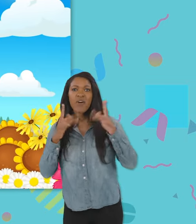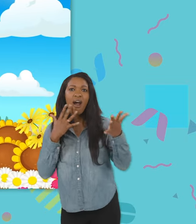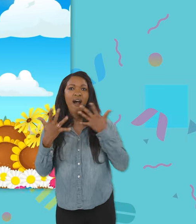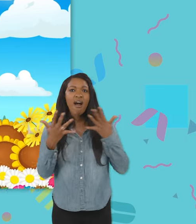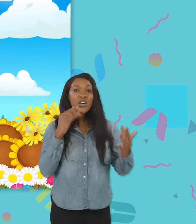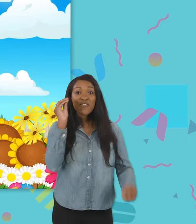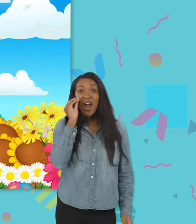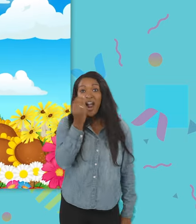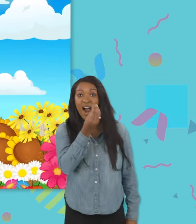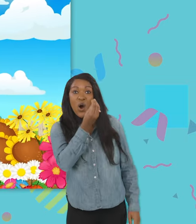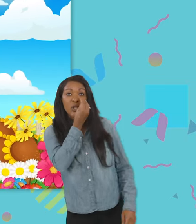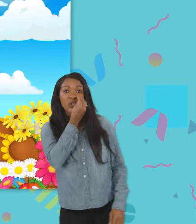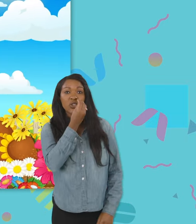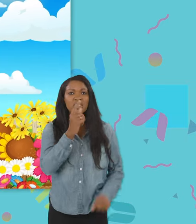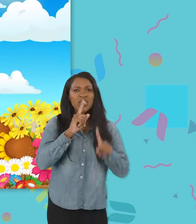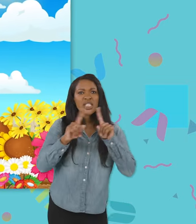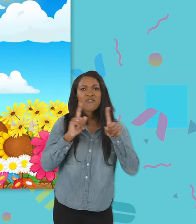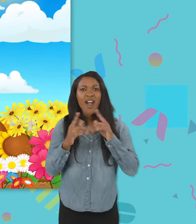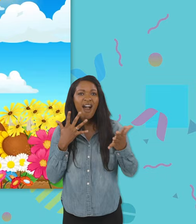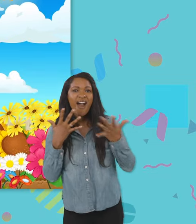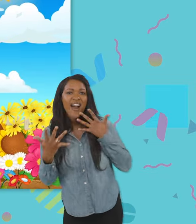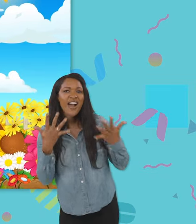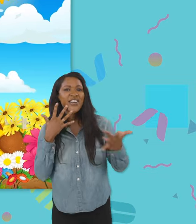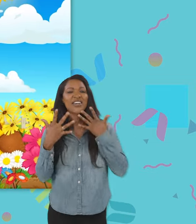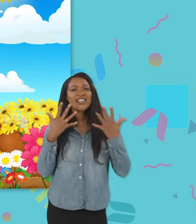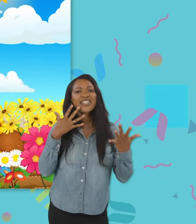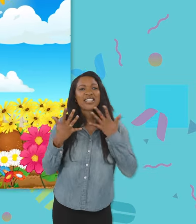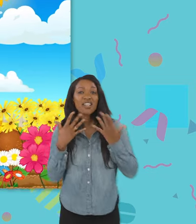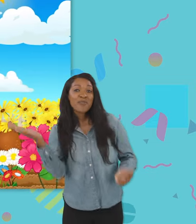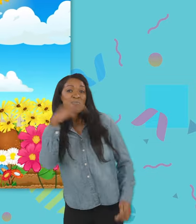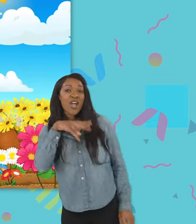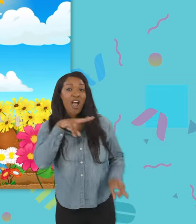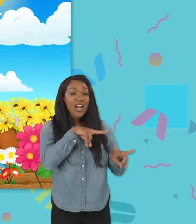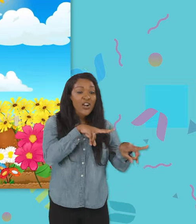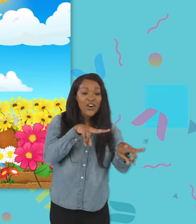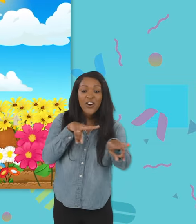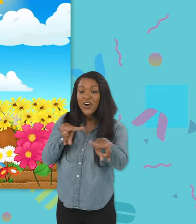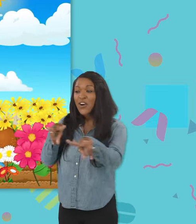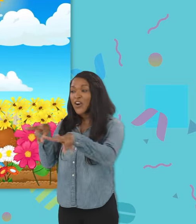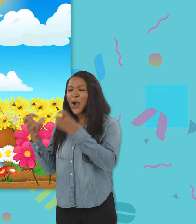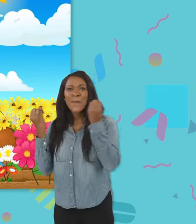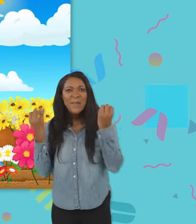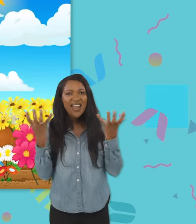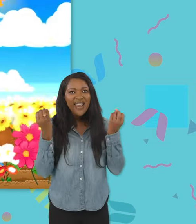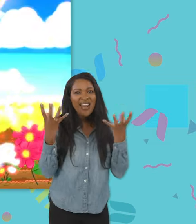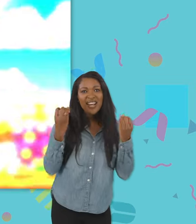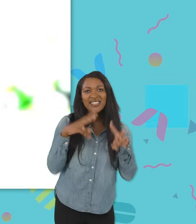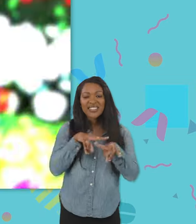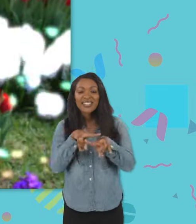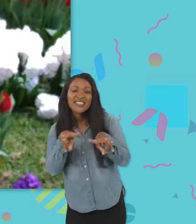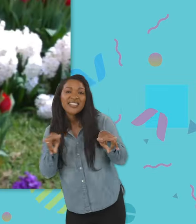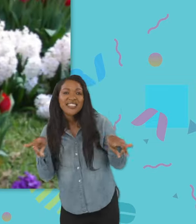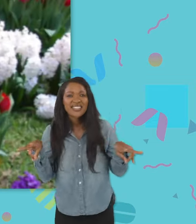Lots of different flowers with lots of different colors. Have a look, there's so many to see.